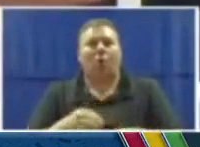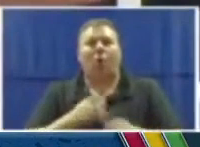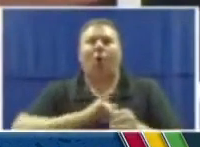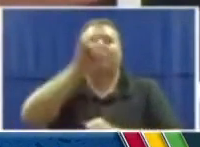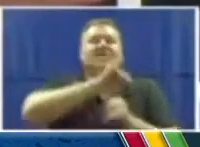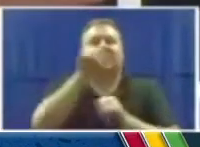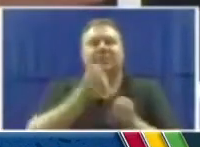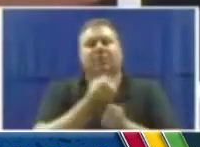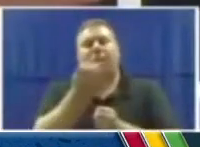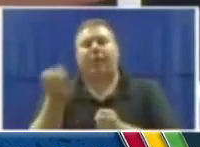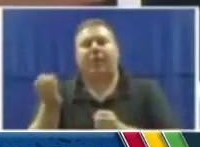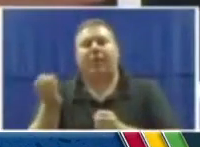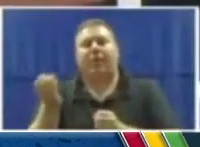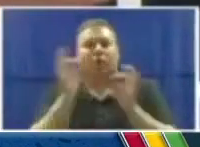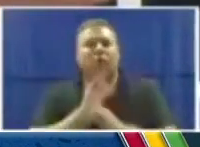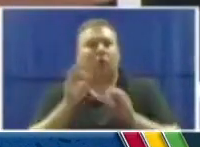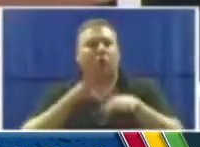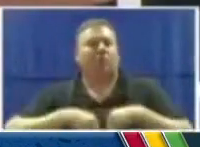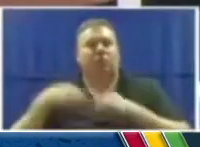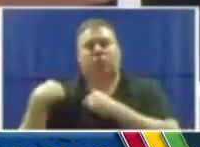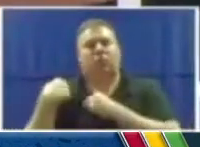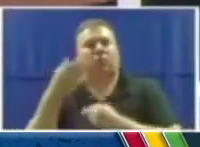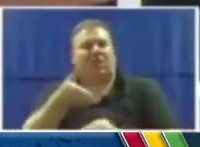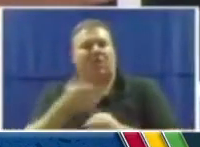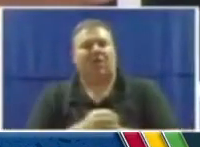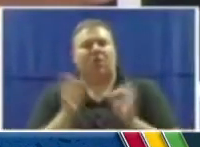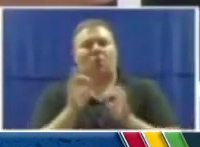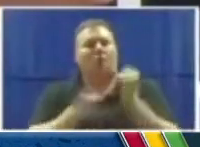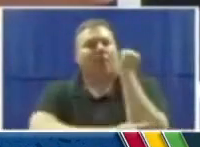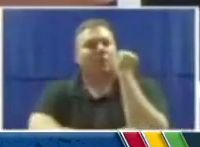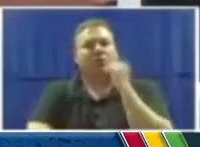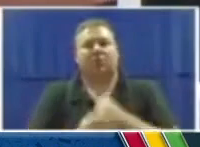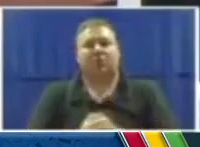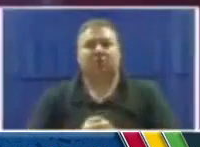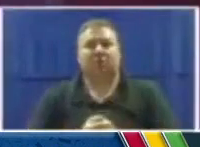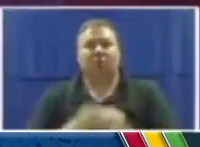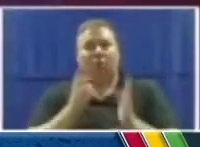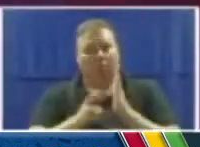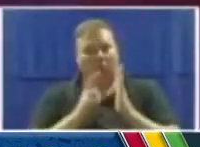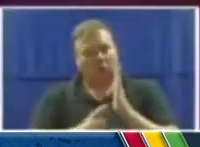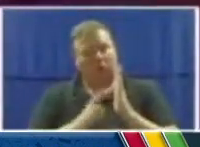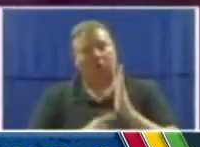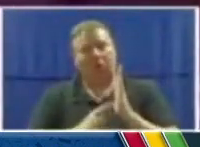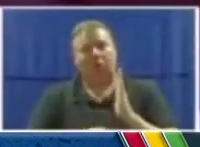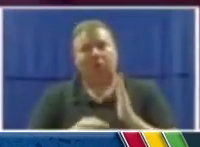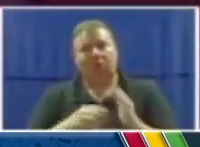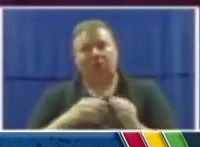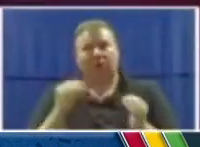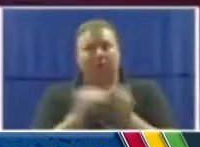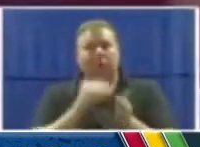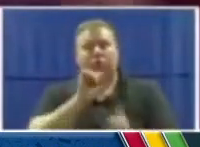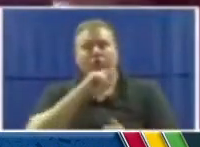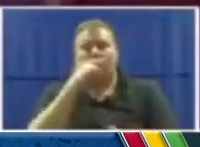Absolutely no consequences. Even when a string of reports name your names and list